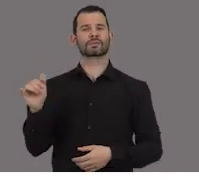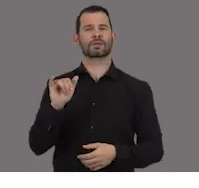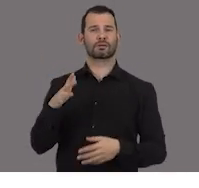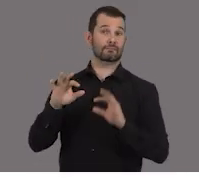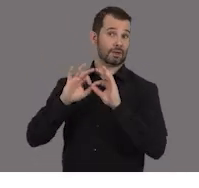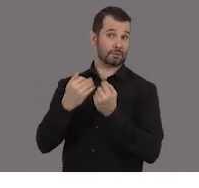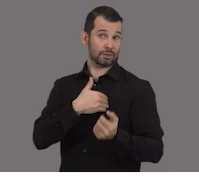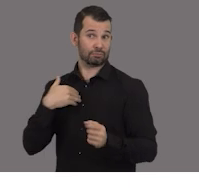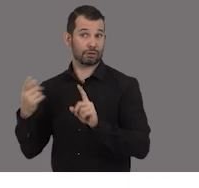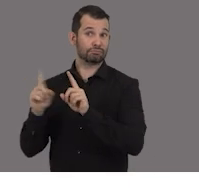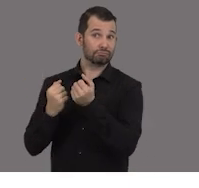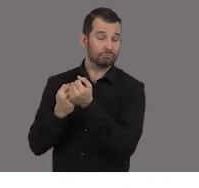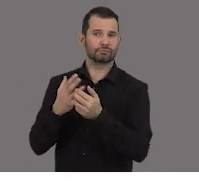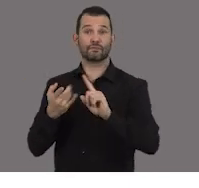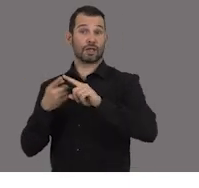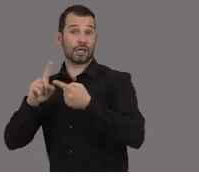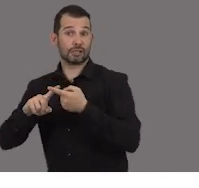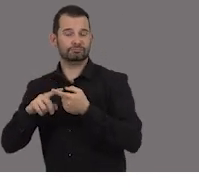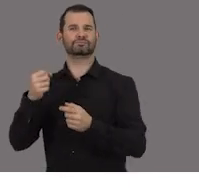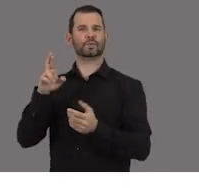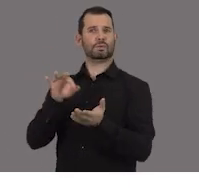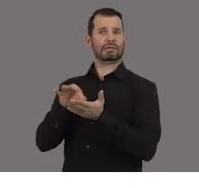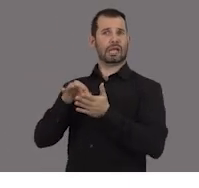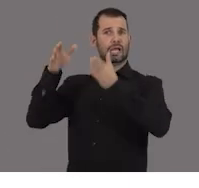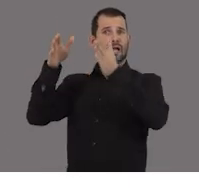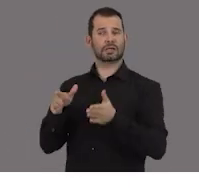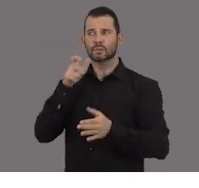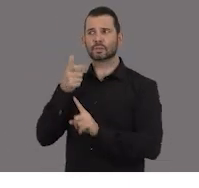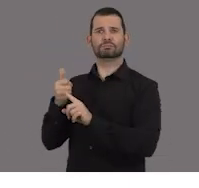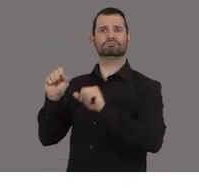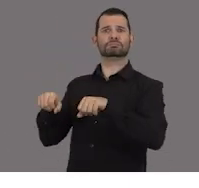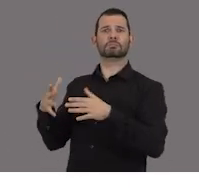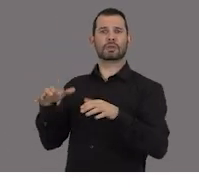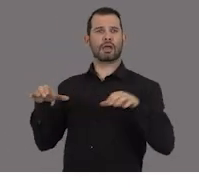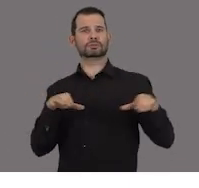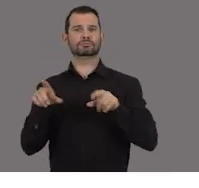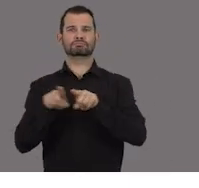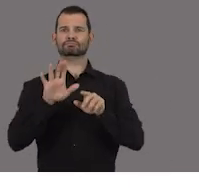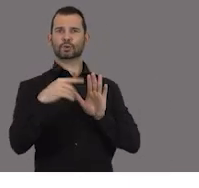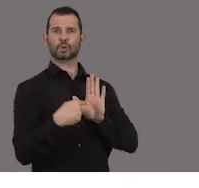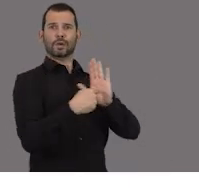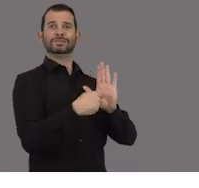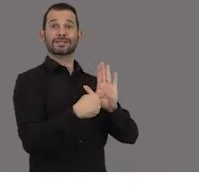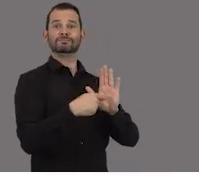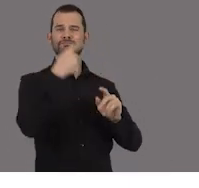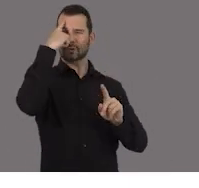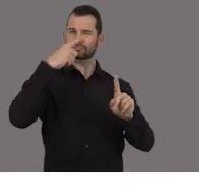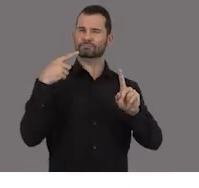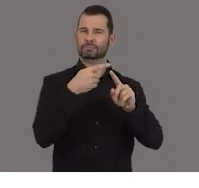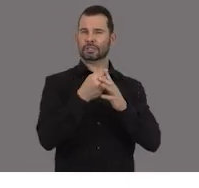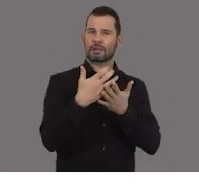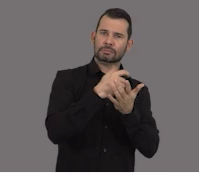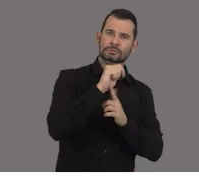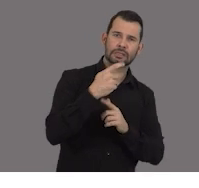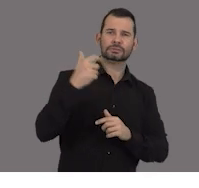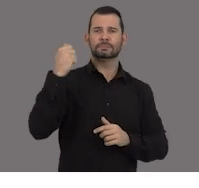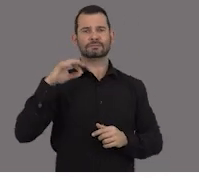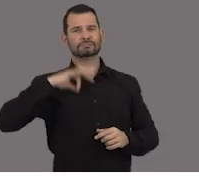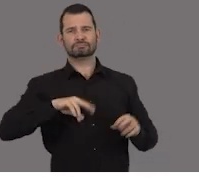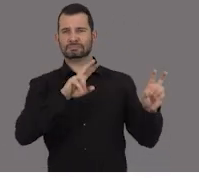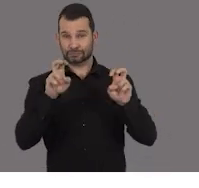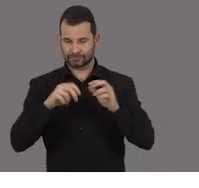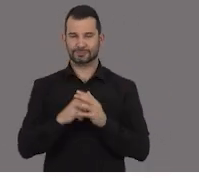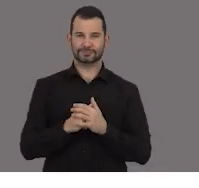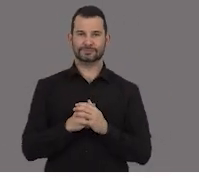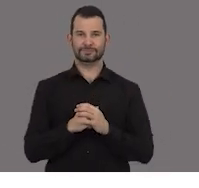as a family member, friend, or an accountant, who may act as your representative for income tax and